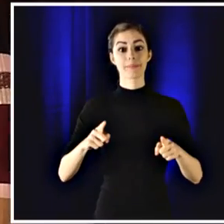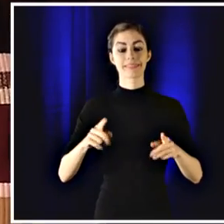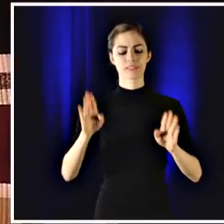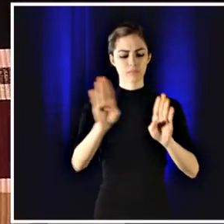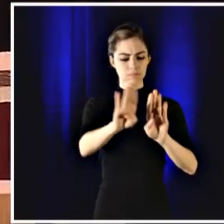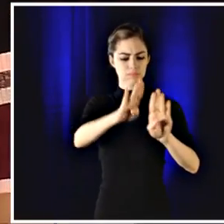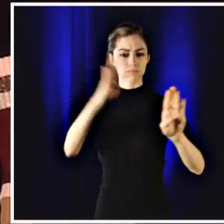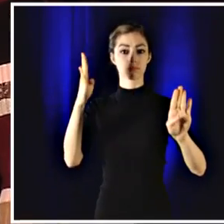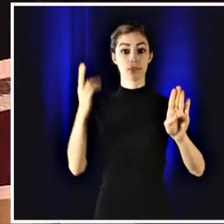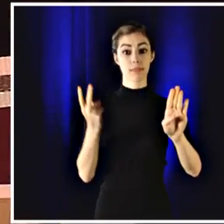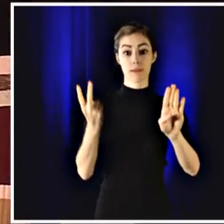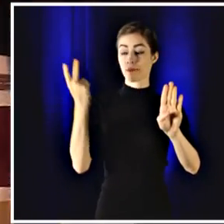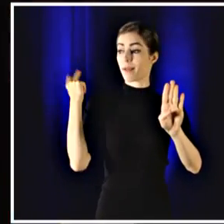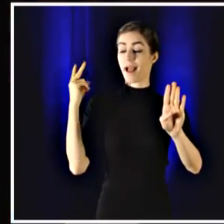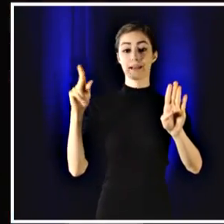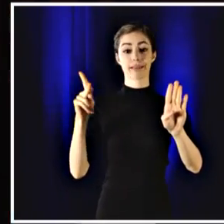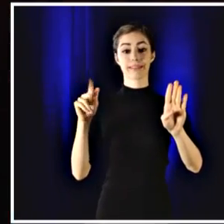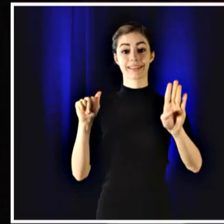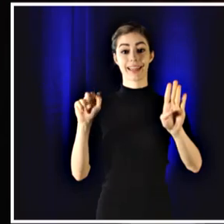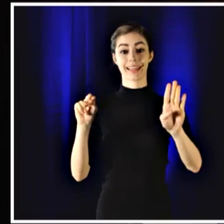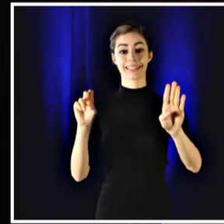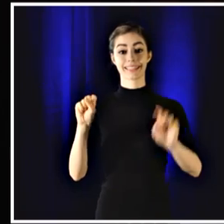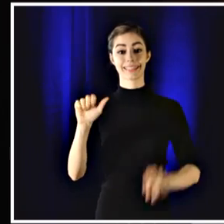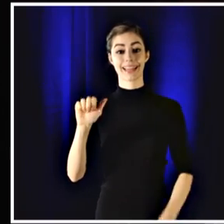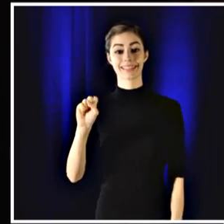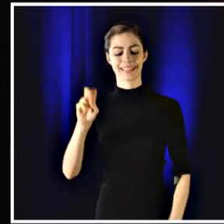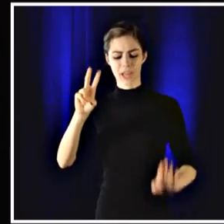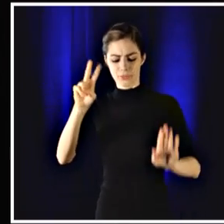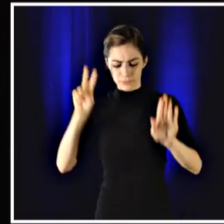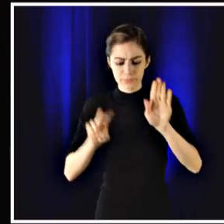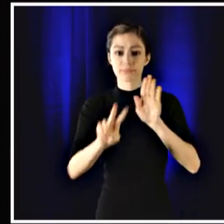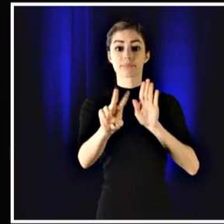with Kansas at our back and Oz in front of us.